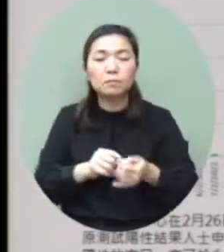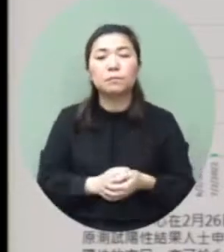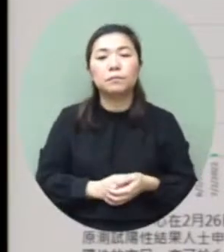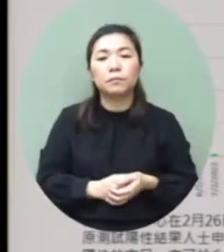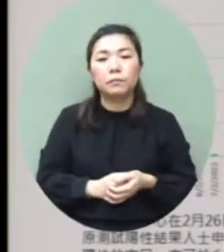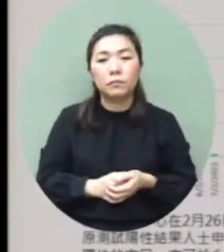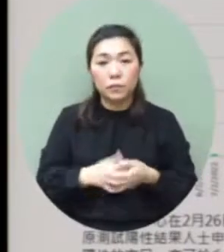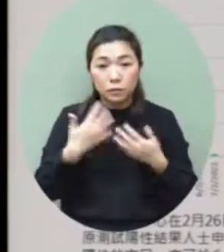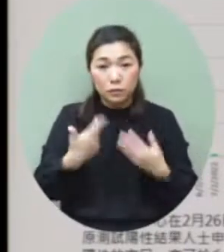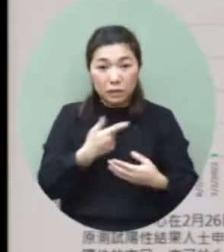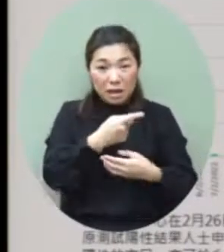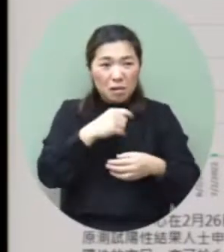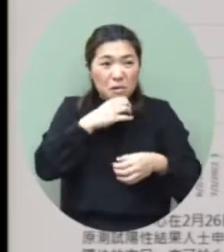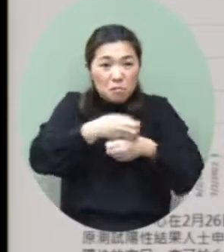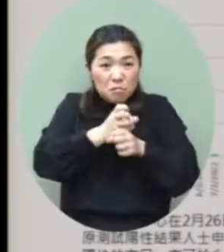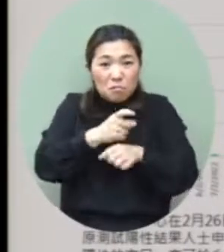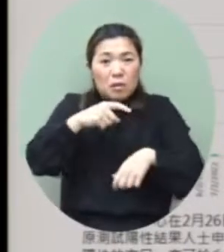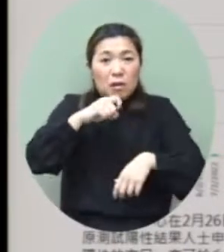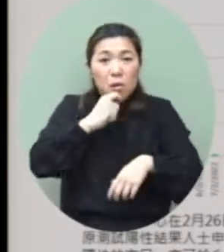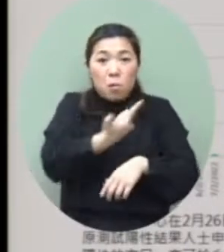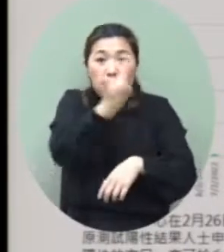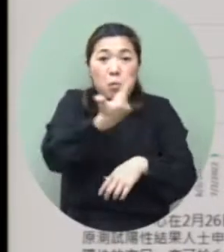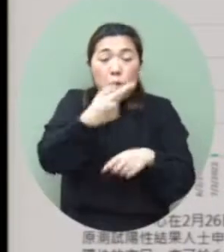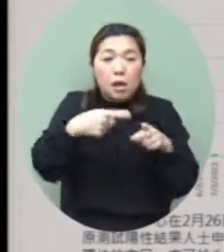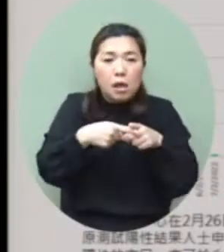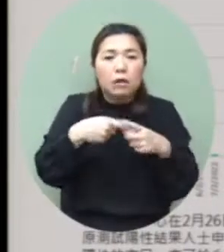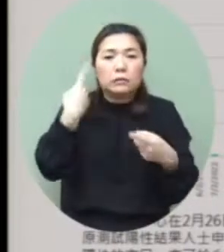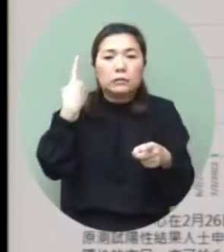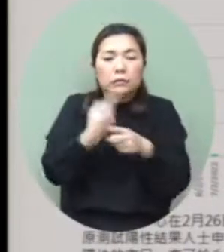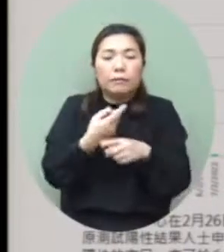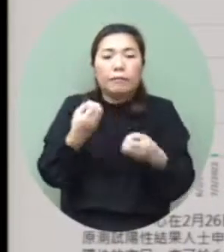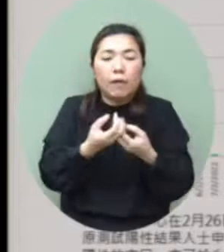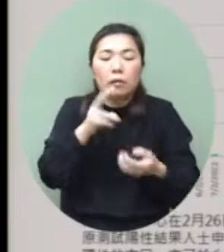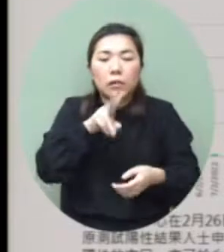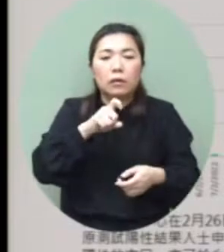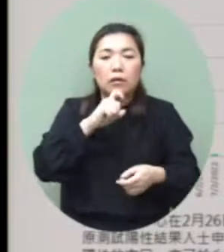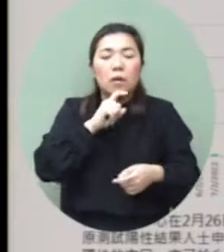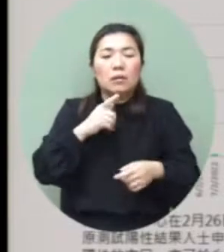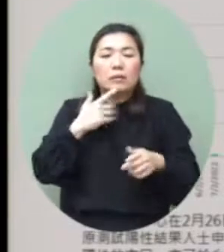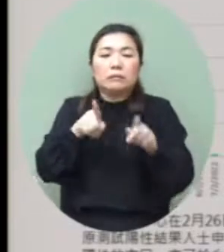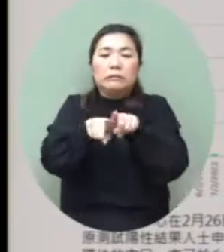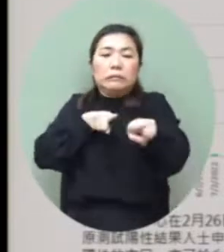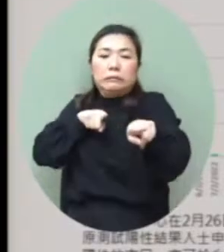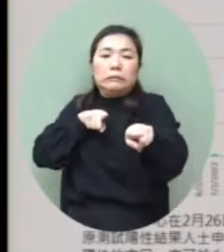wait a while before the results are available. So when